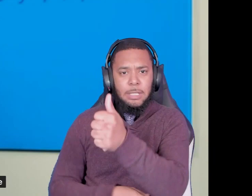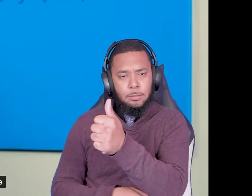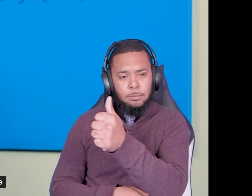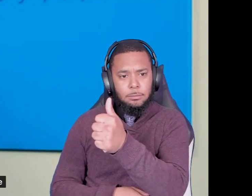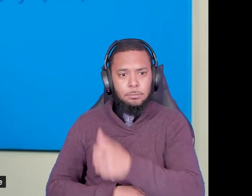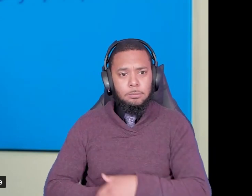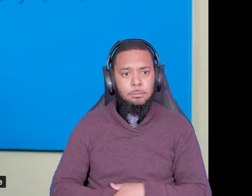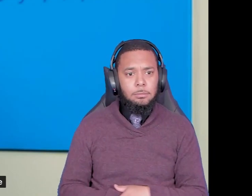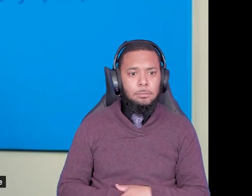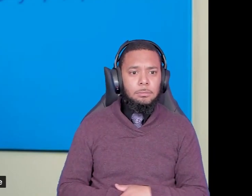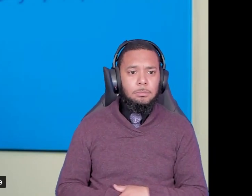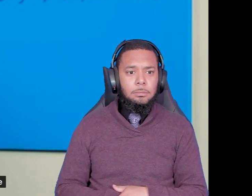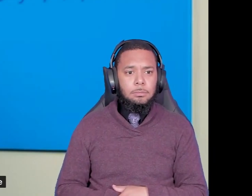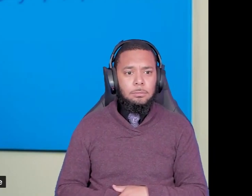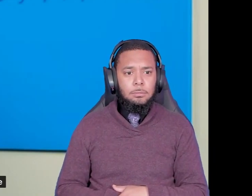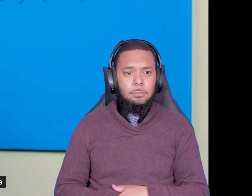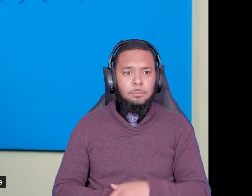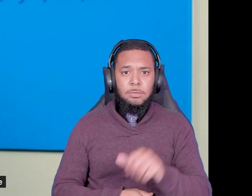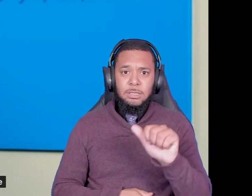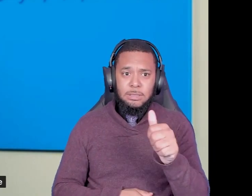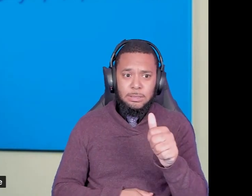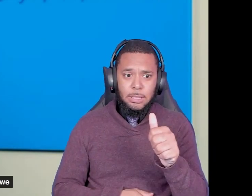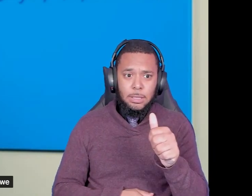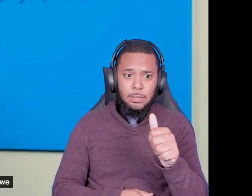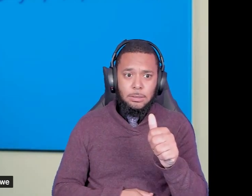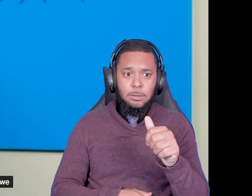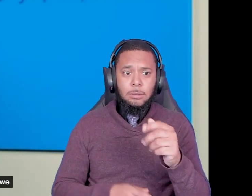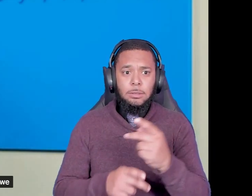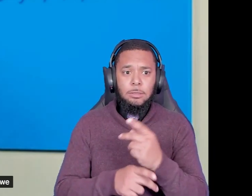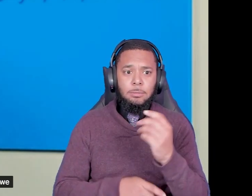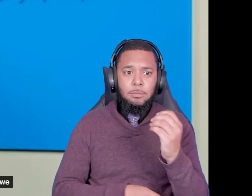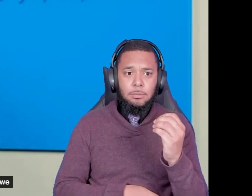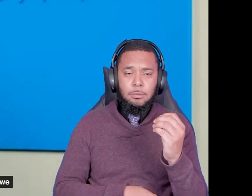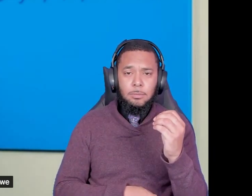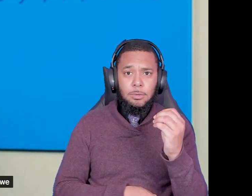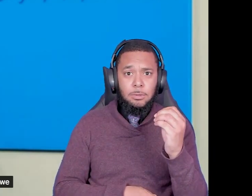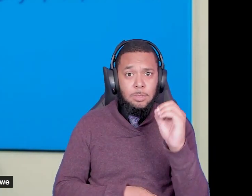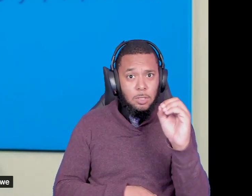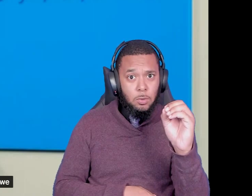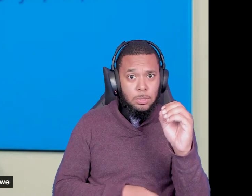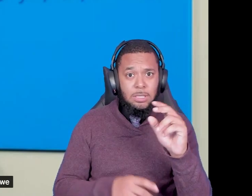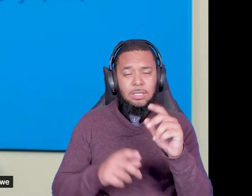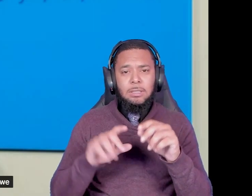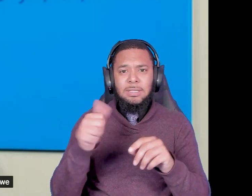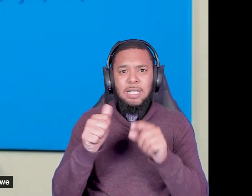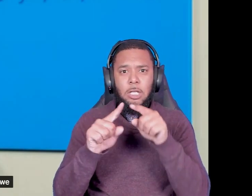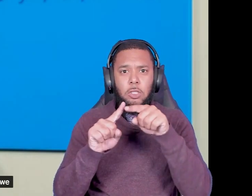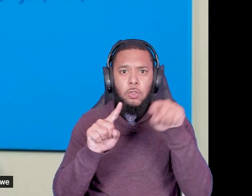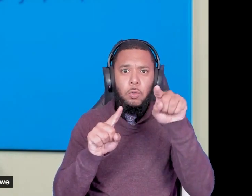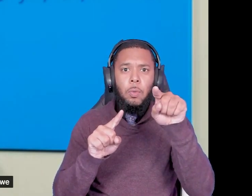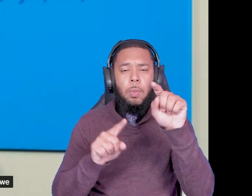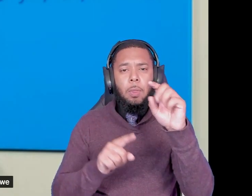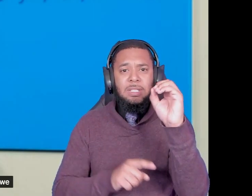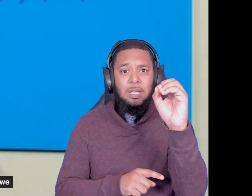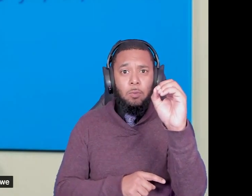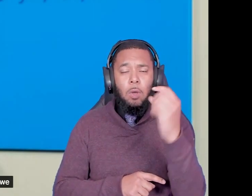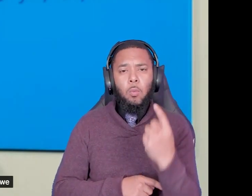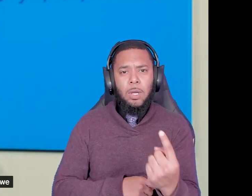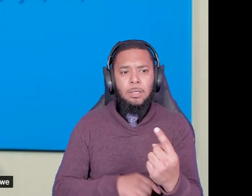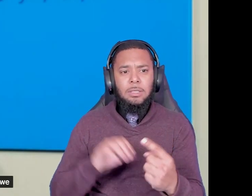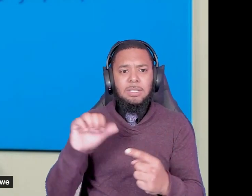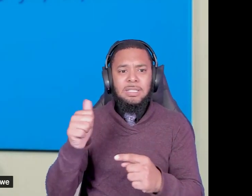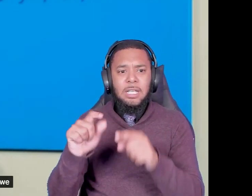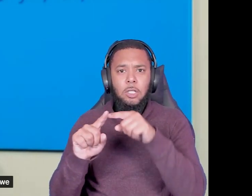this the tens spot, because 10 to the 1 is 10. And we call this the